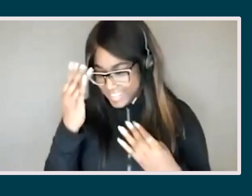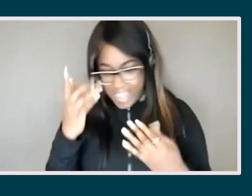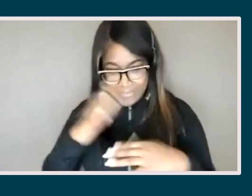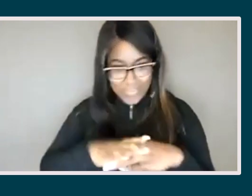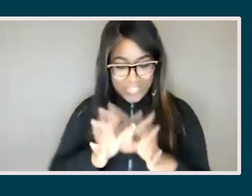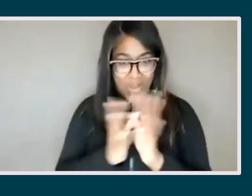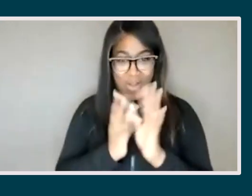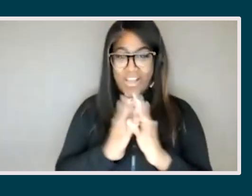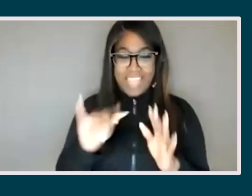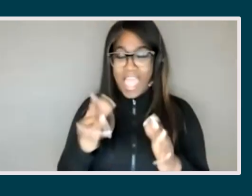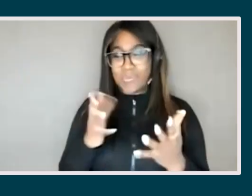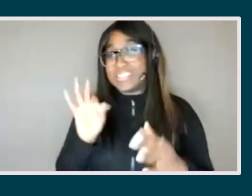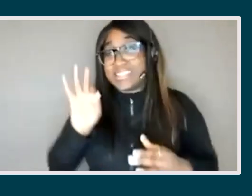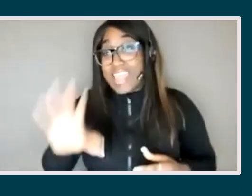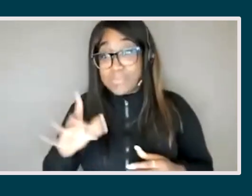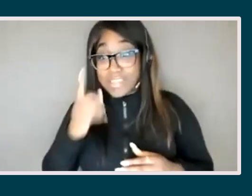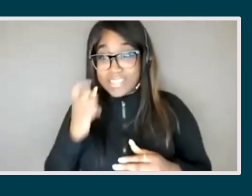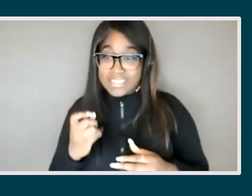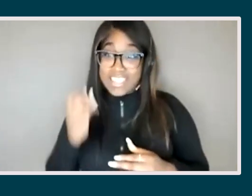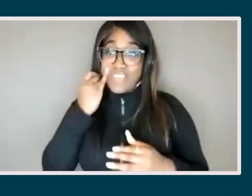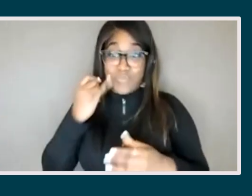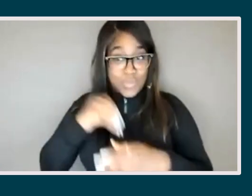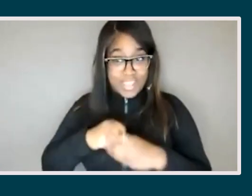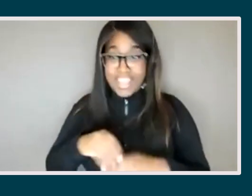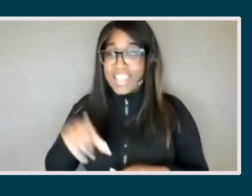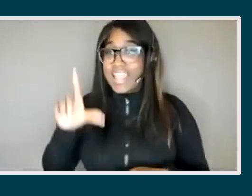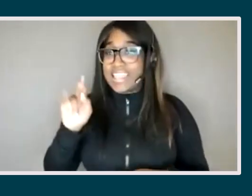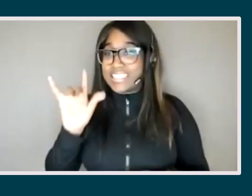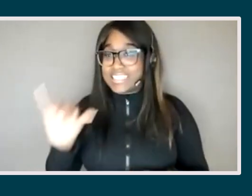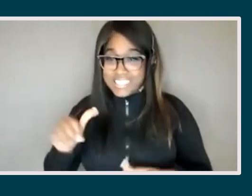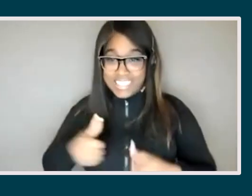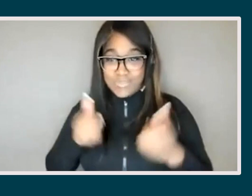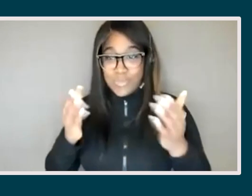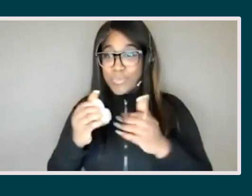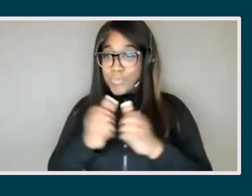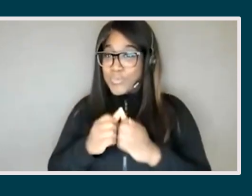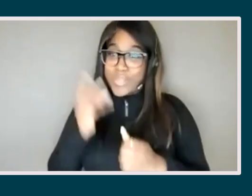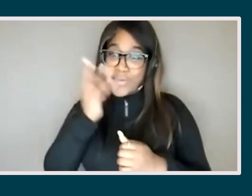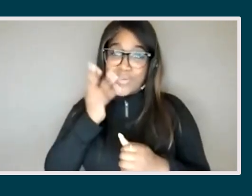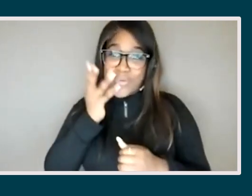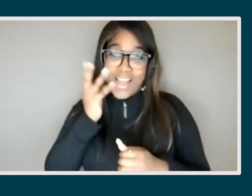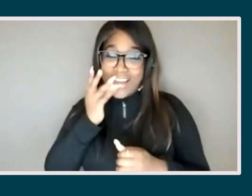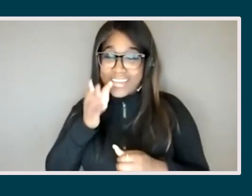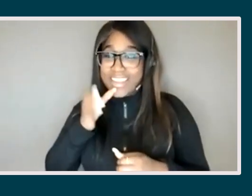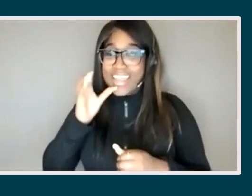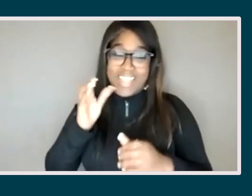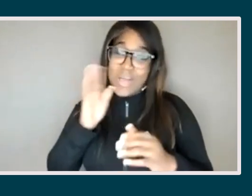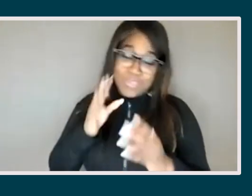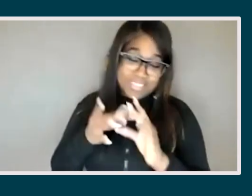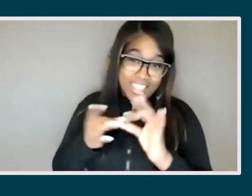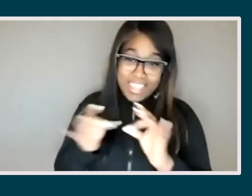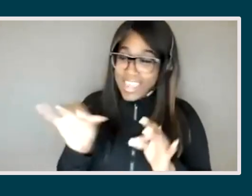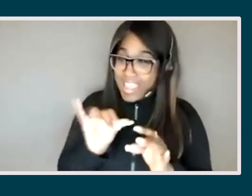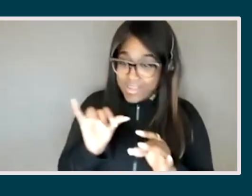Just saying it. I would say that if we were in Lindsey's living room with a glass of wine, so I thought I'd say it now. What I'm thinking